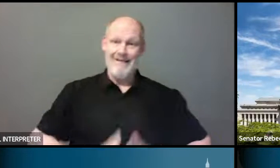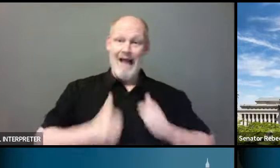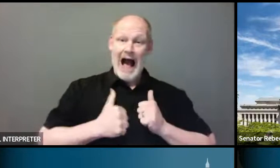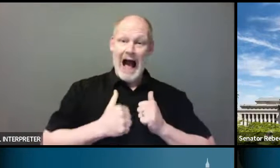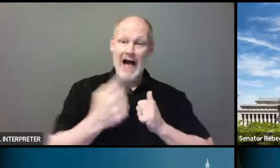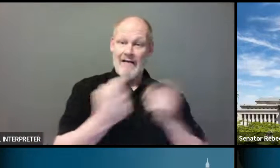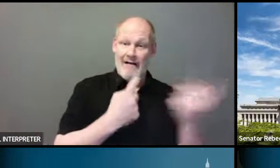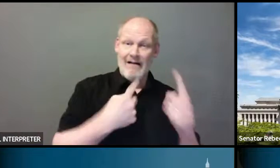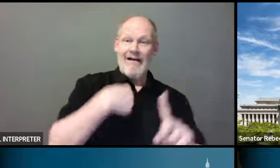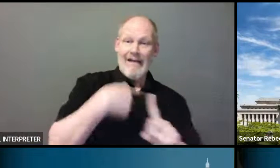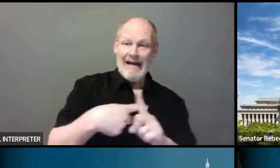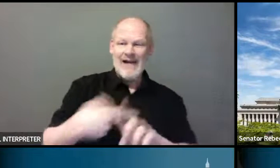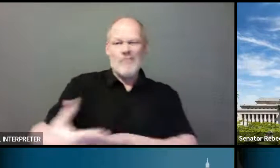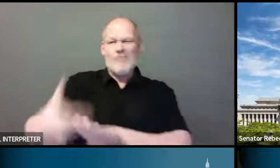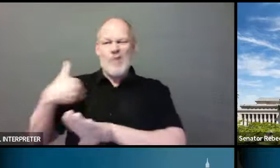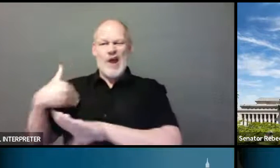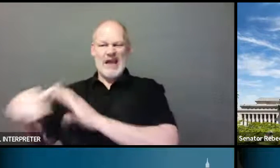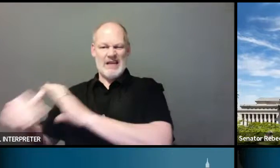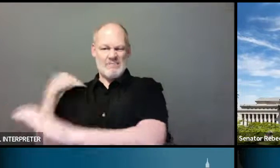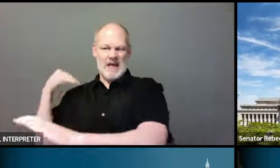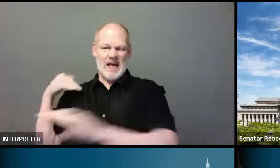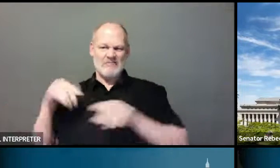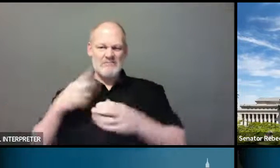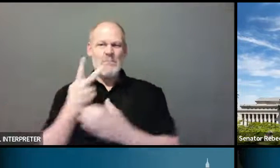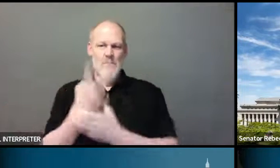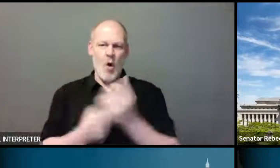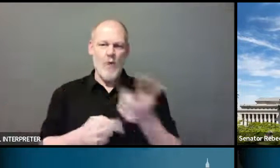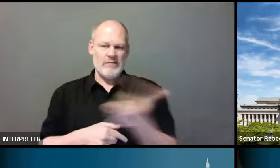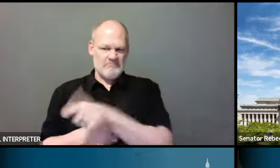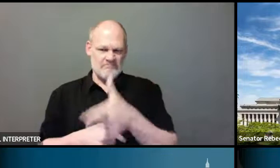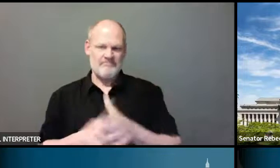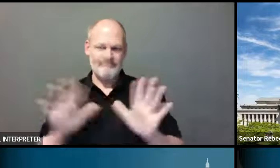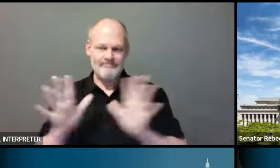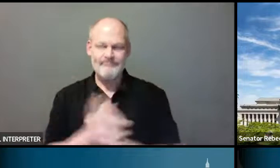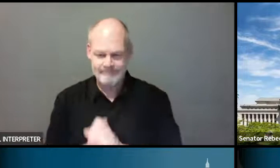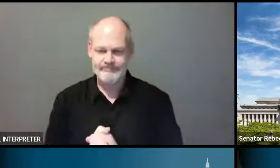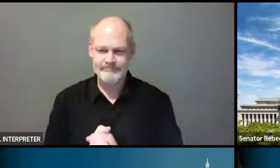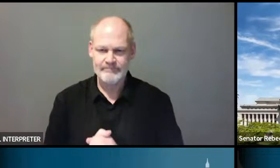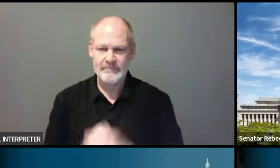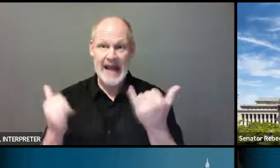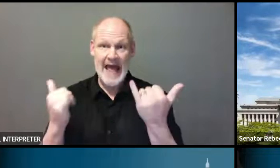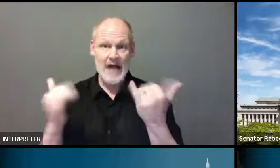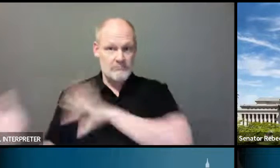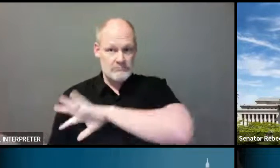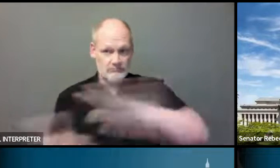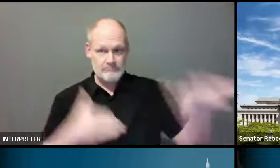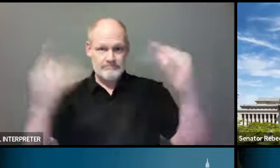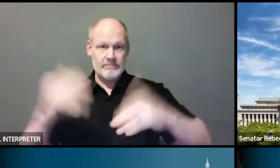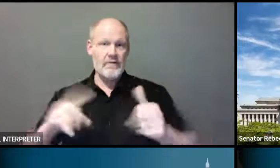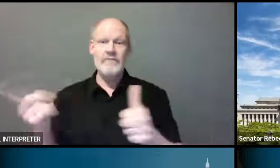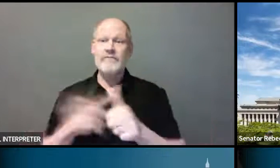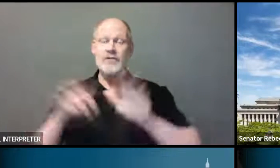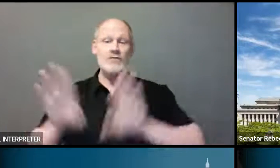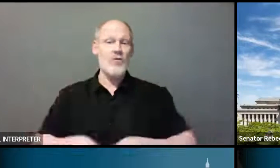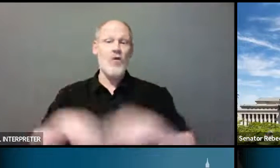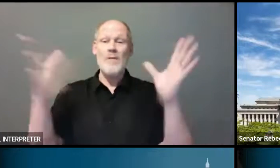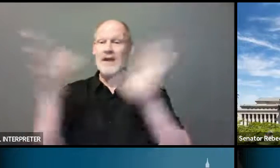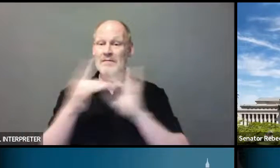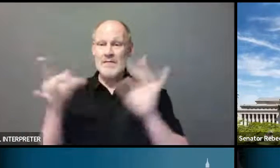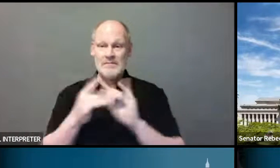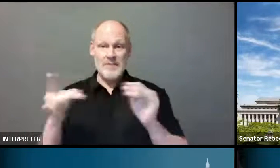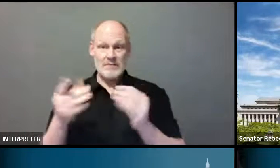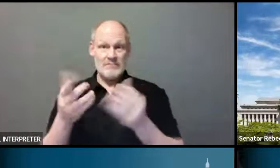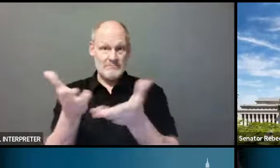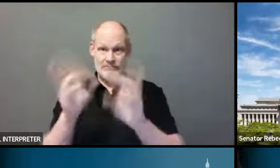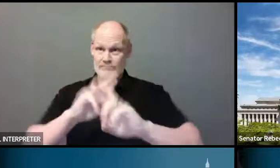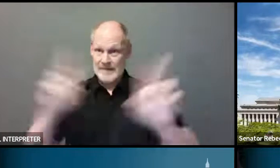So to get us started, we'll start with some brief opening remarks from our lawmakers. Senator Saldaña, can you start us off with that?